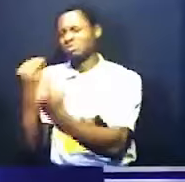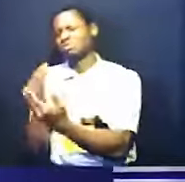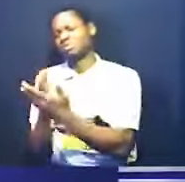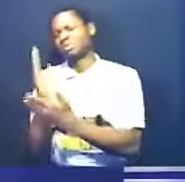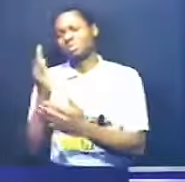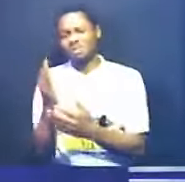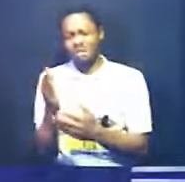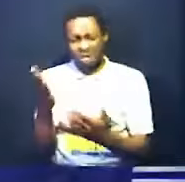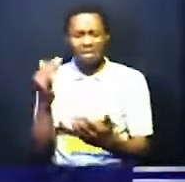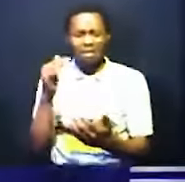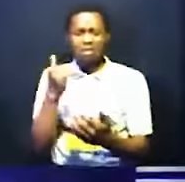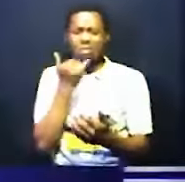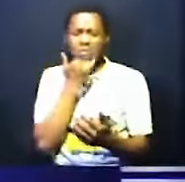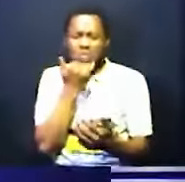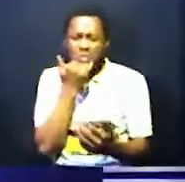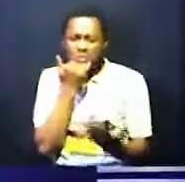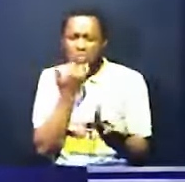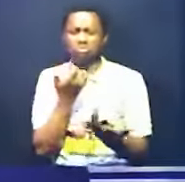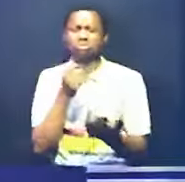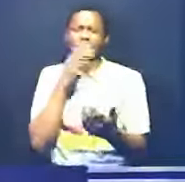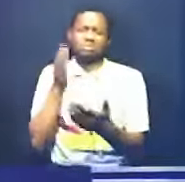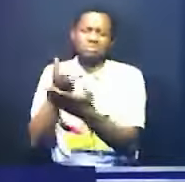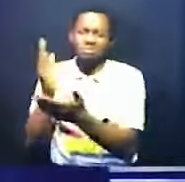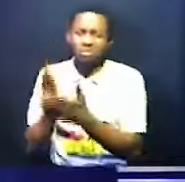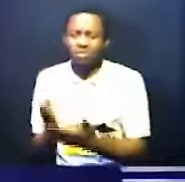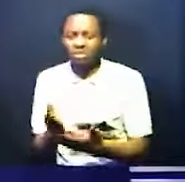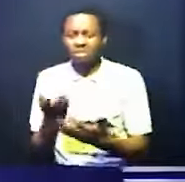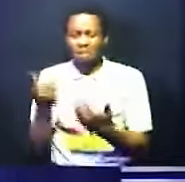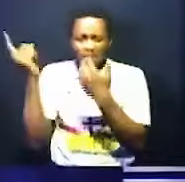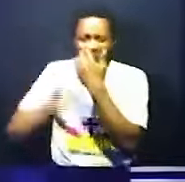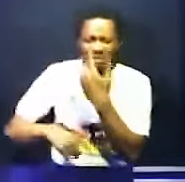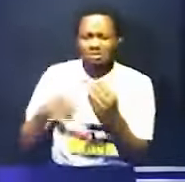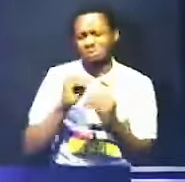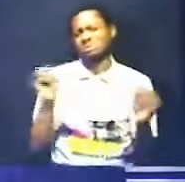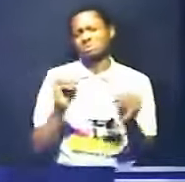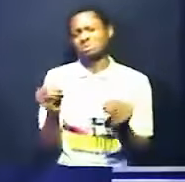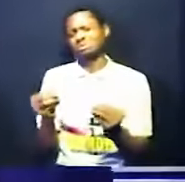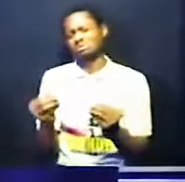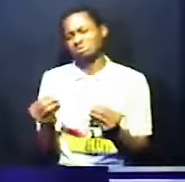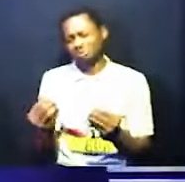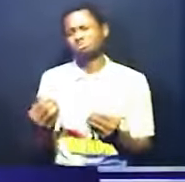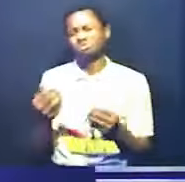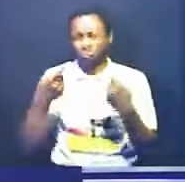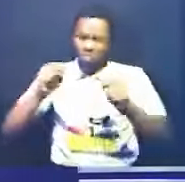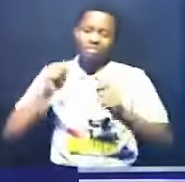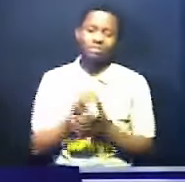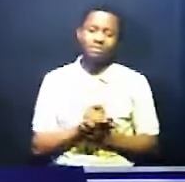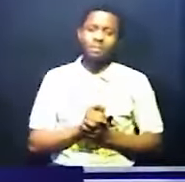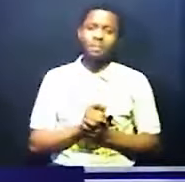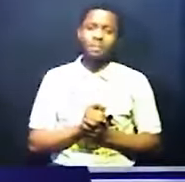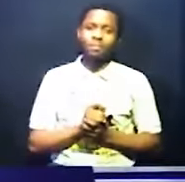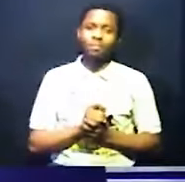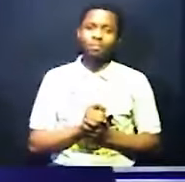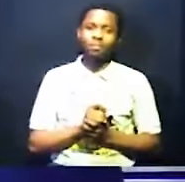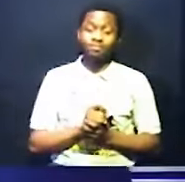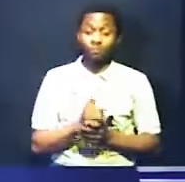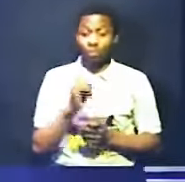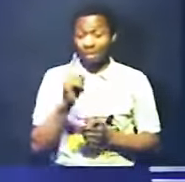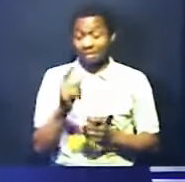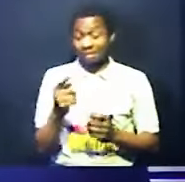me. You should have rebuked me." One painful